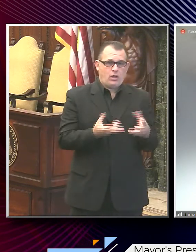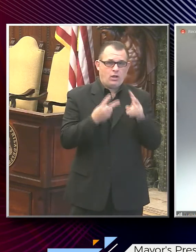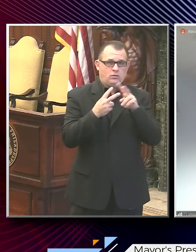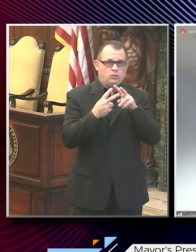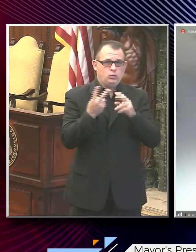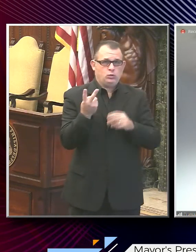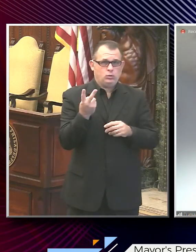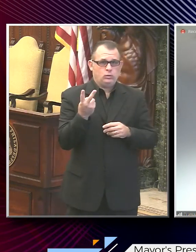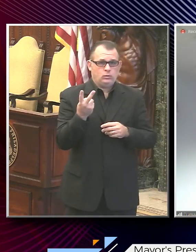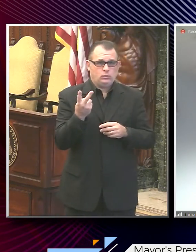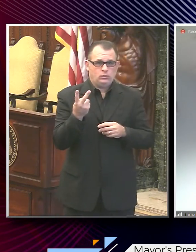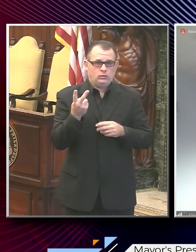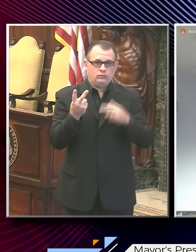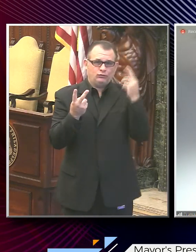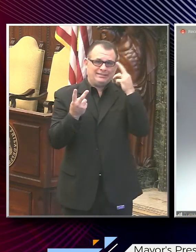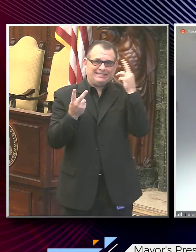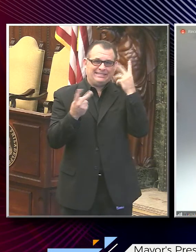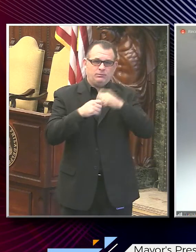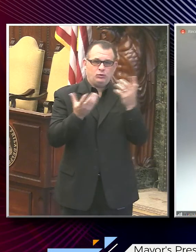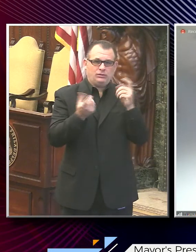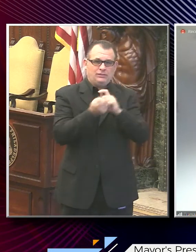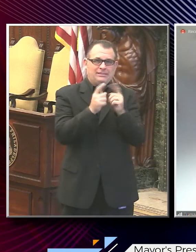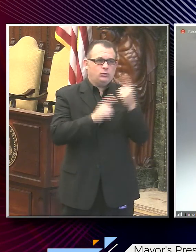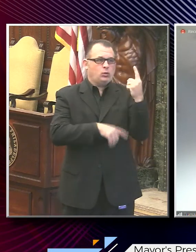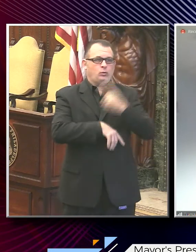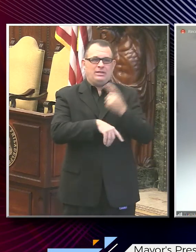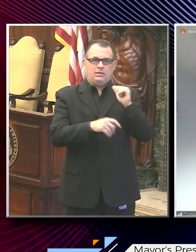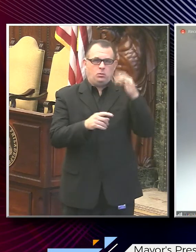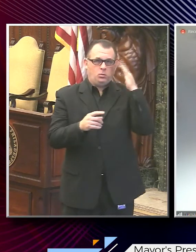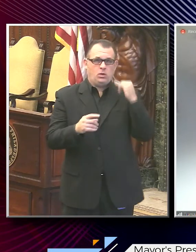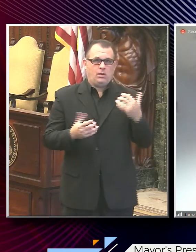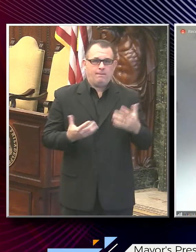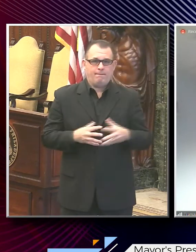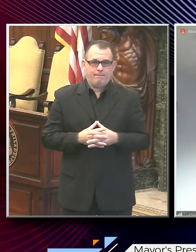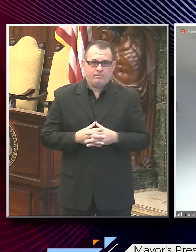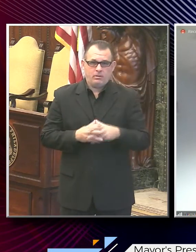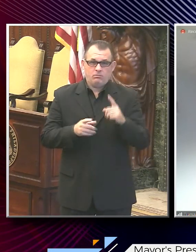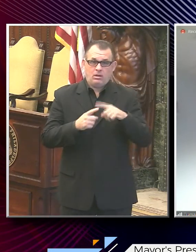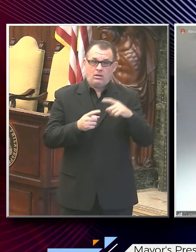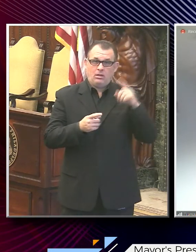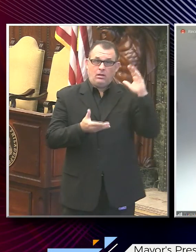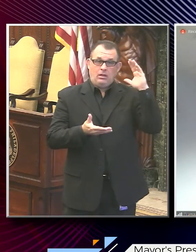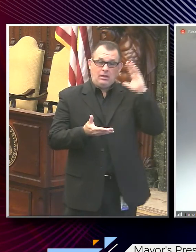of distribution days went down. But we don't anticipate distributing less food.